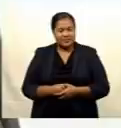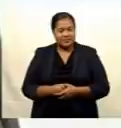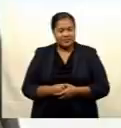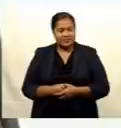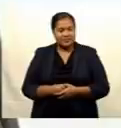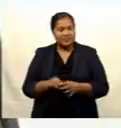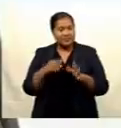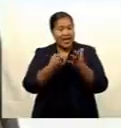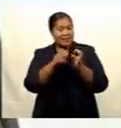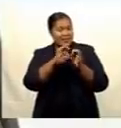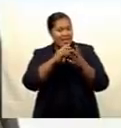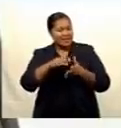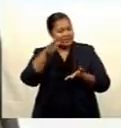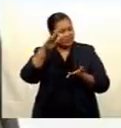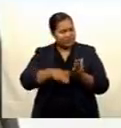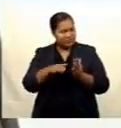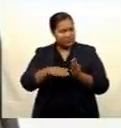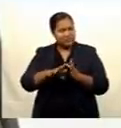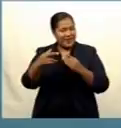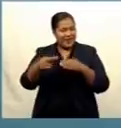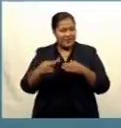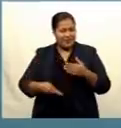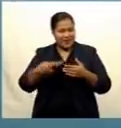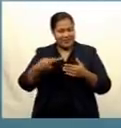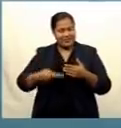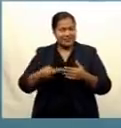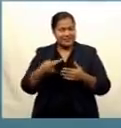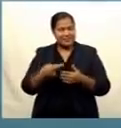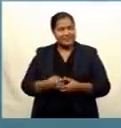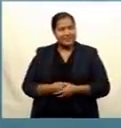And RBF drops lending rates.